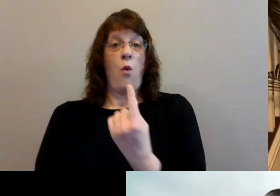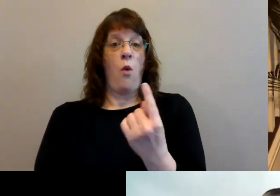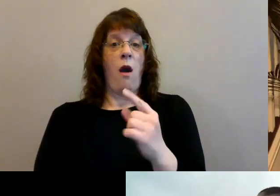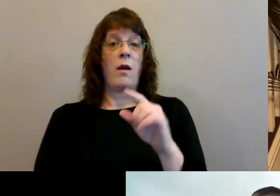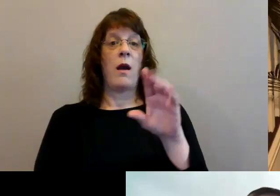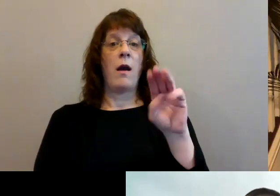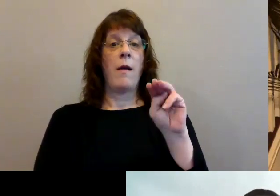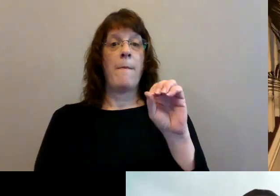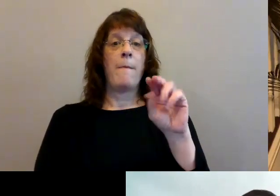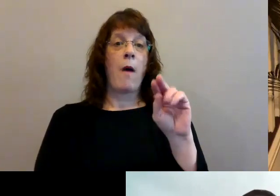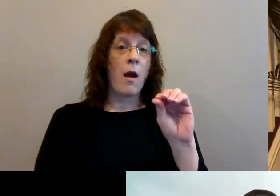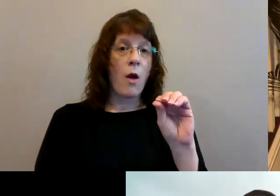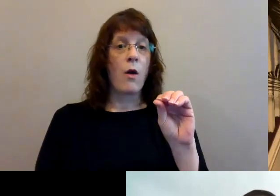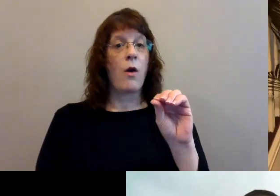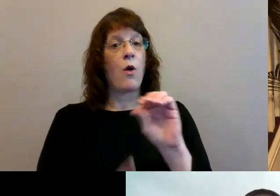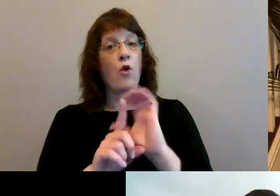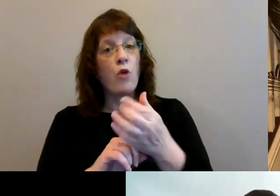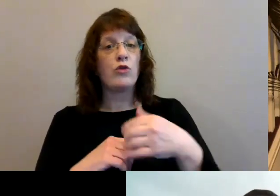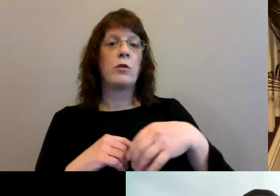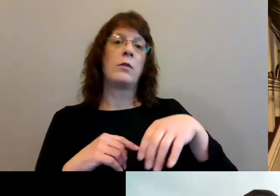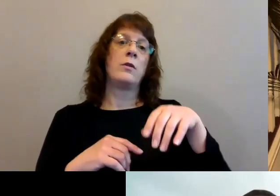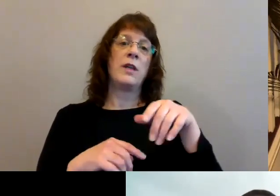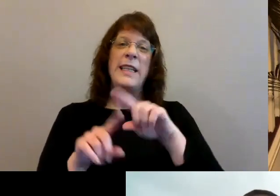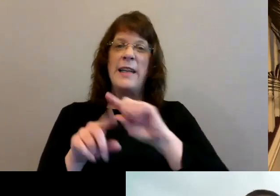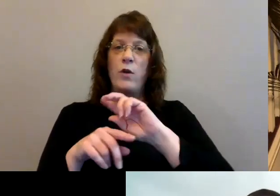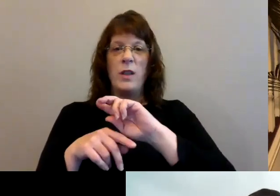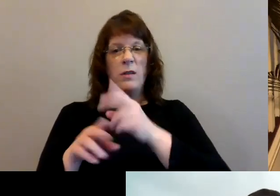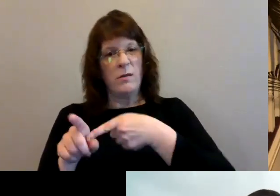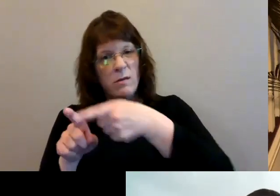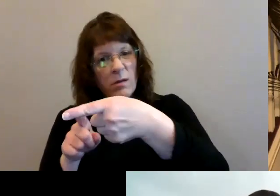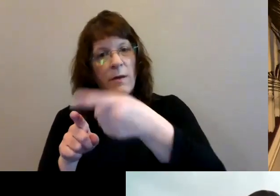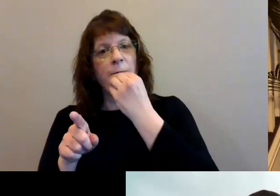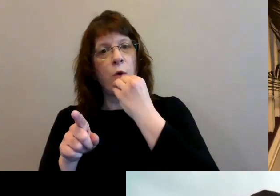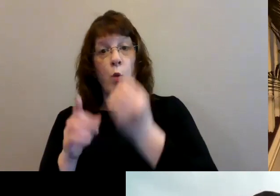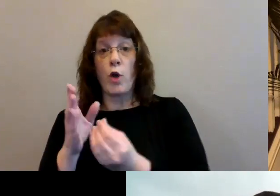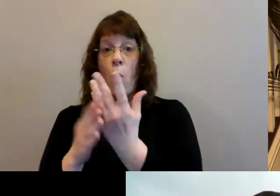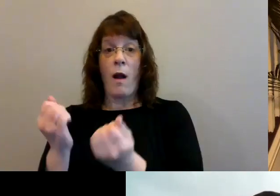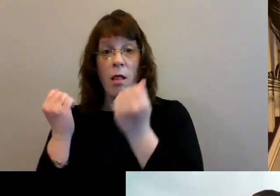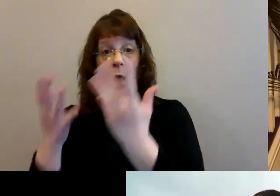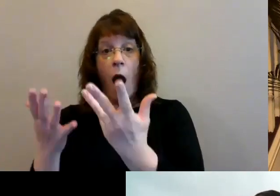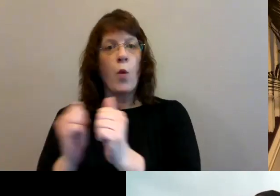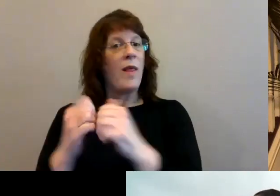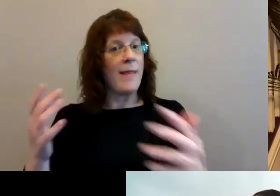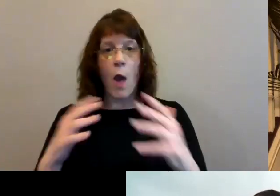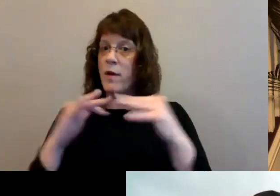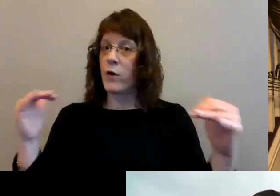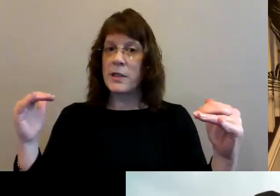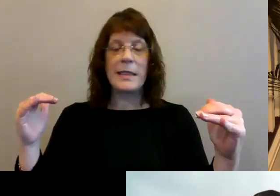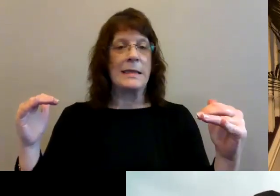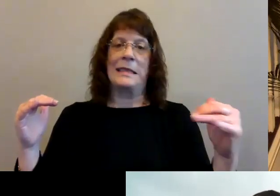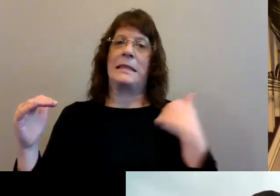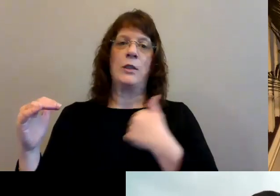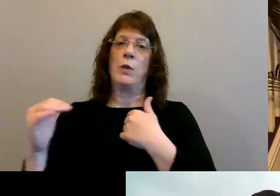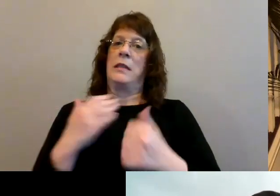specific strains of food that we're growing in really large quantity without diversity, we're putting ourselves at